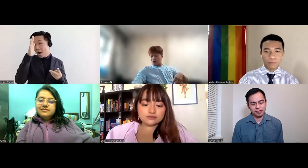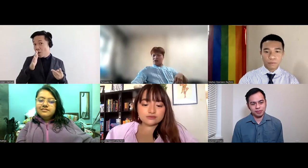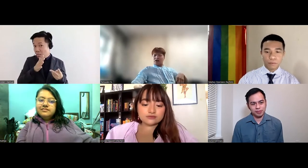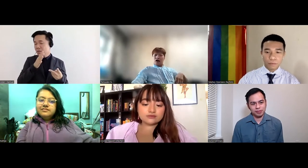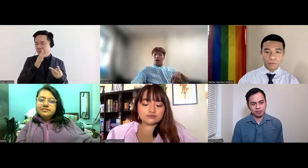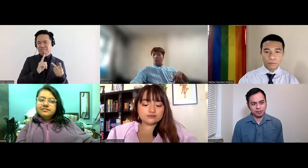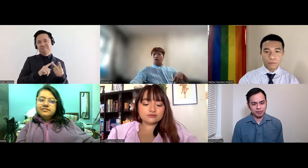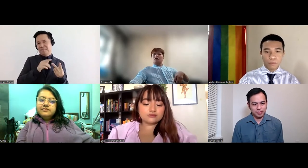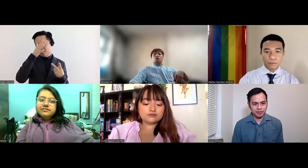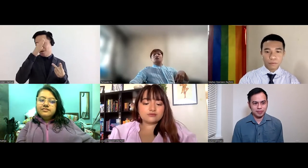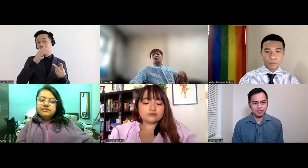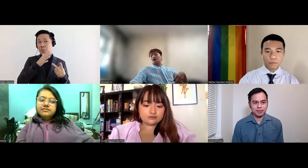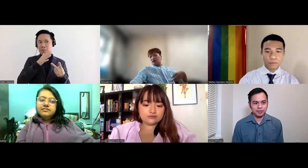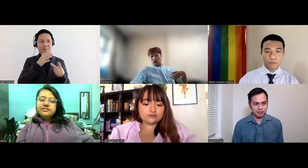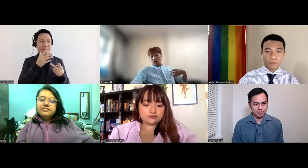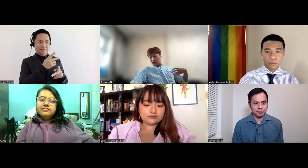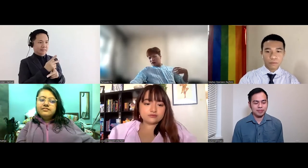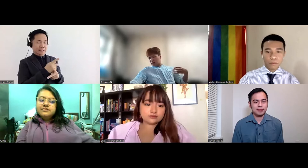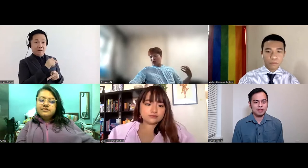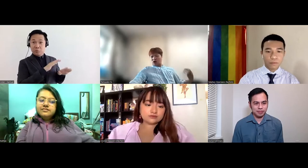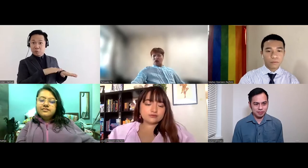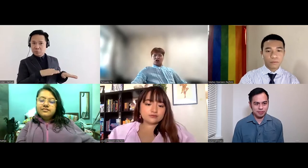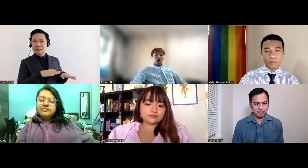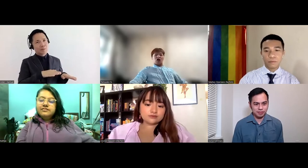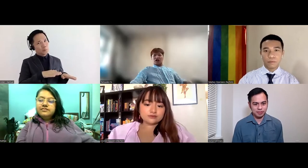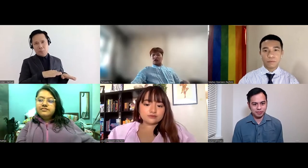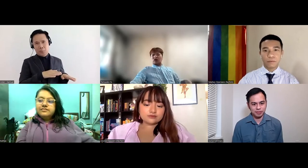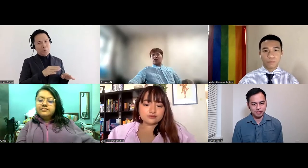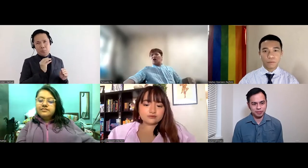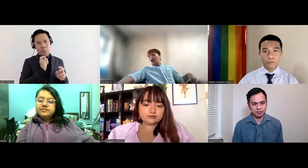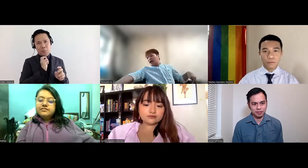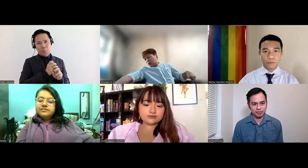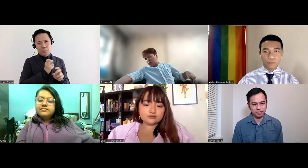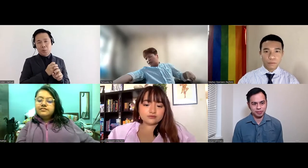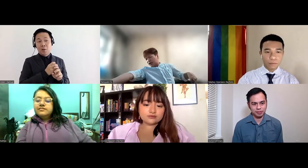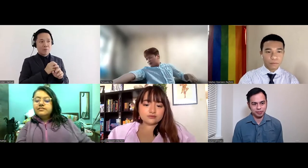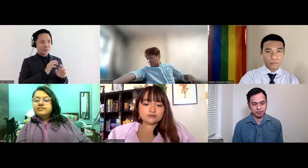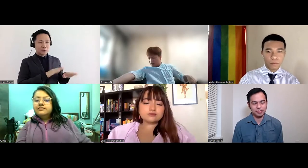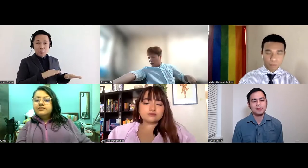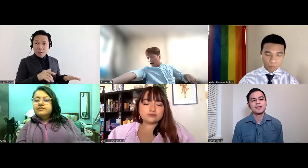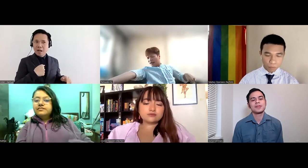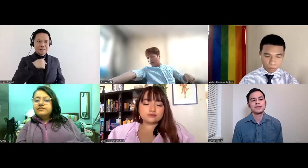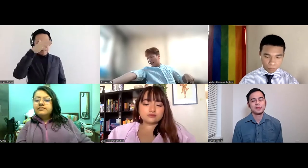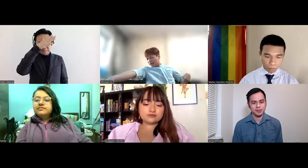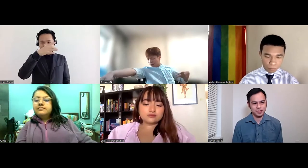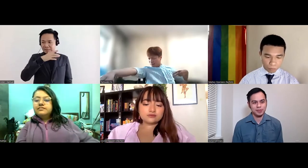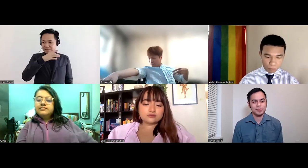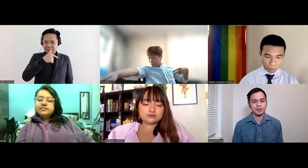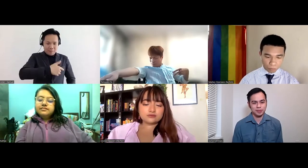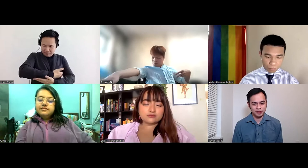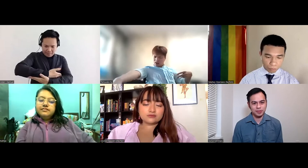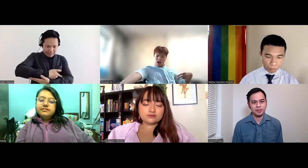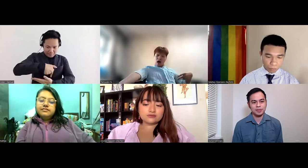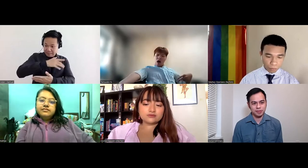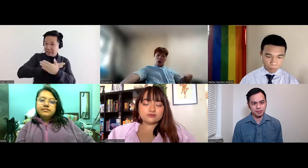is the most challenging part for those who have disabled children. In the society, there